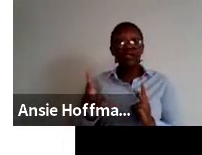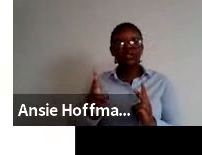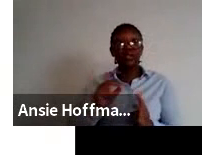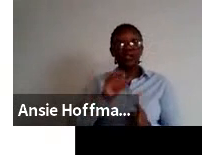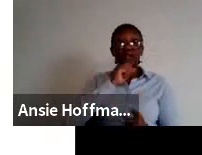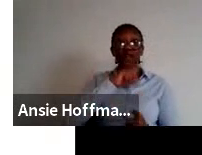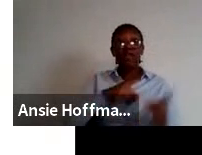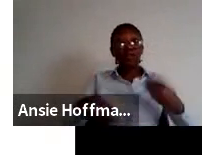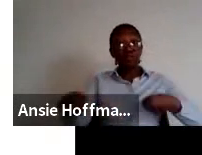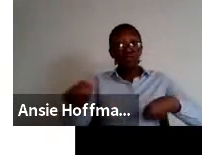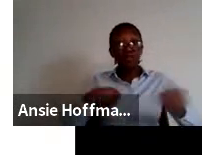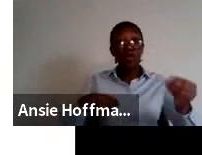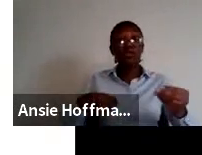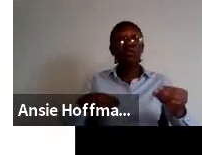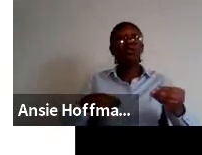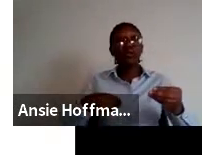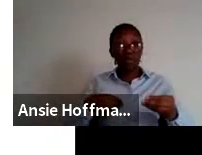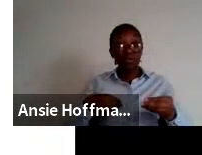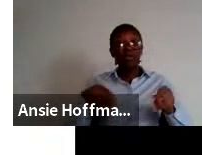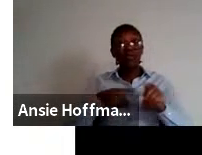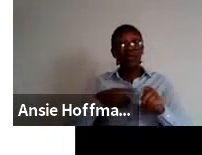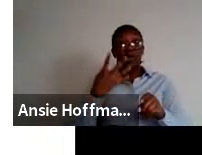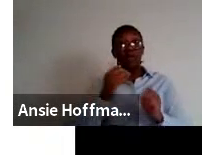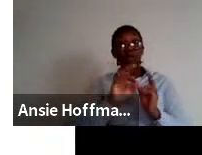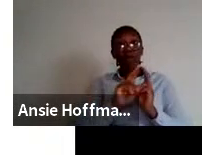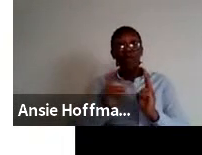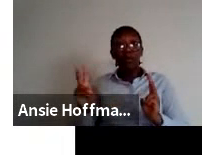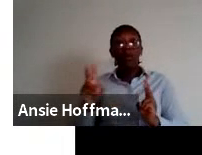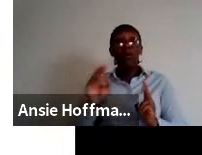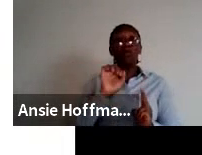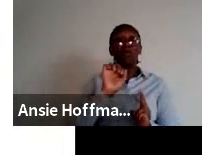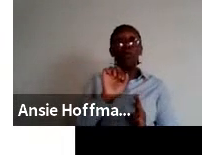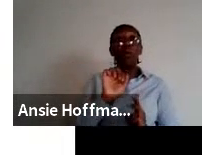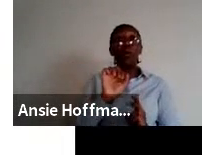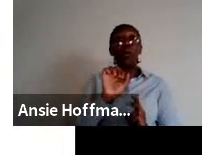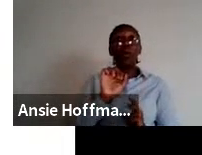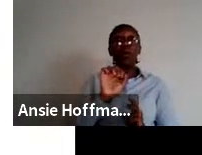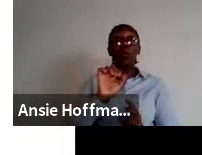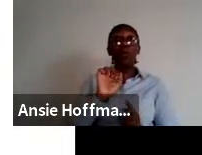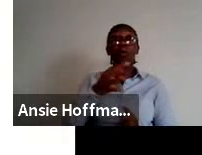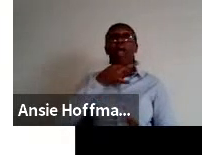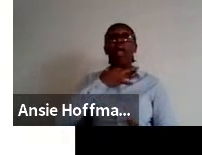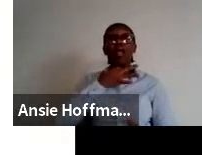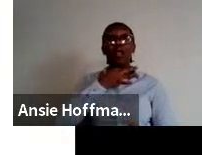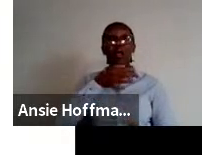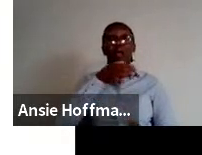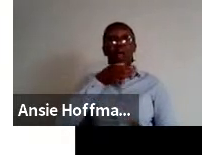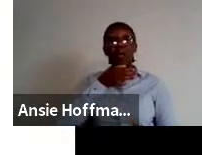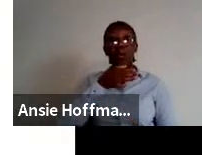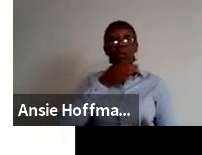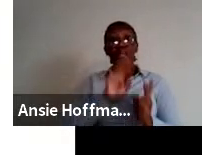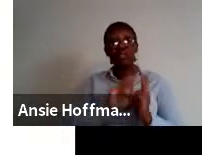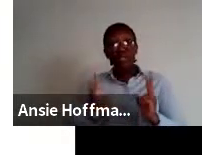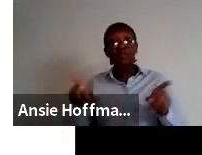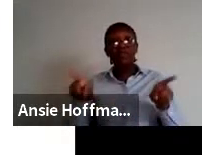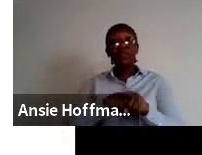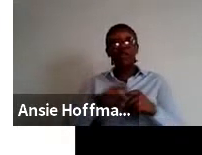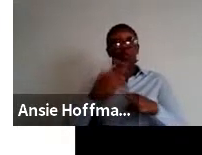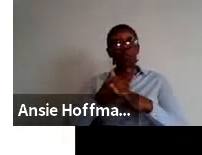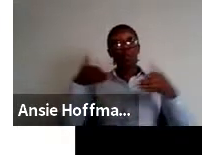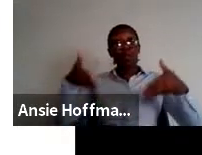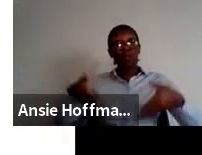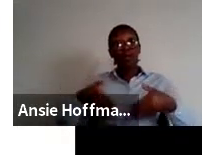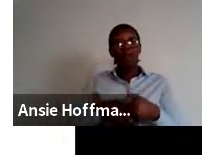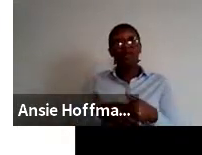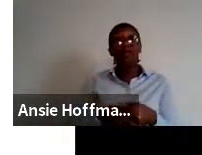such as tobacco, alcohol, and motor spirits, plus commercial fraud activities such as undervaluation. An example that